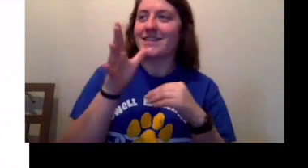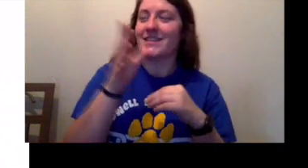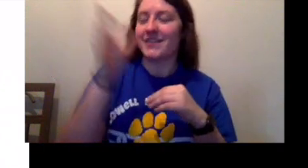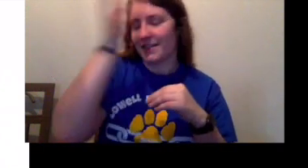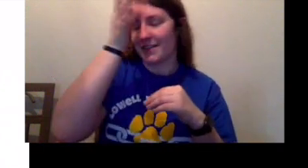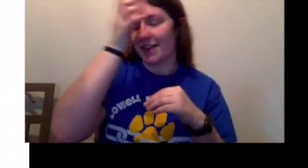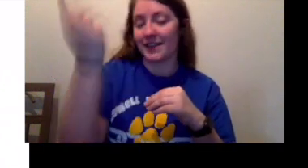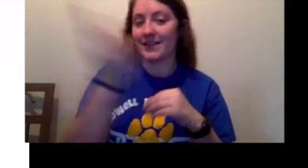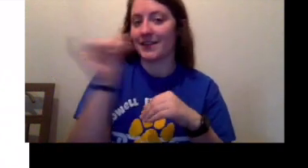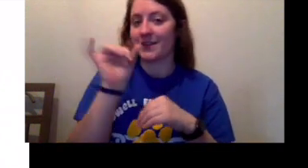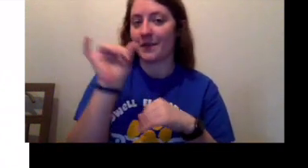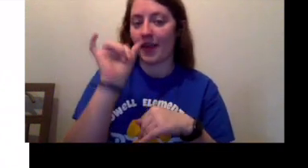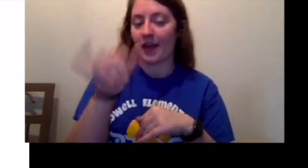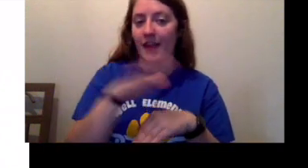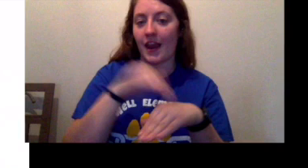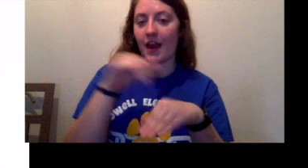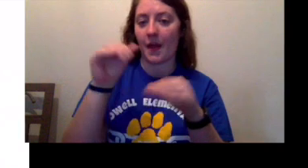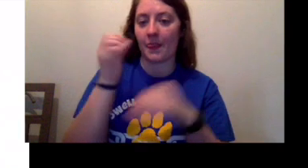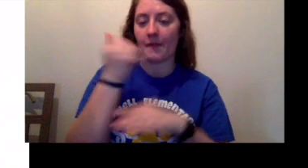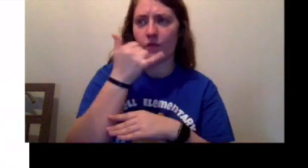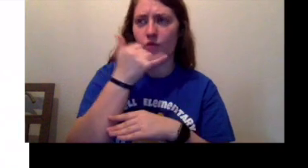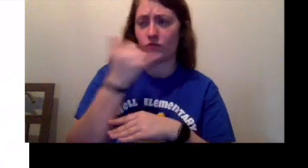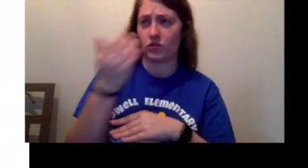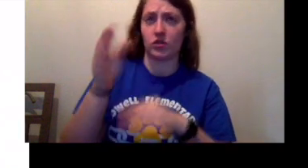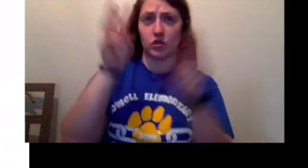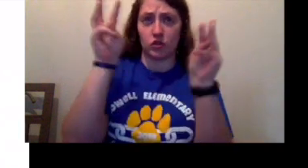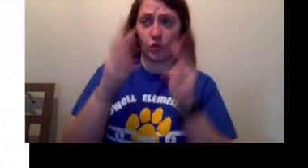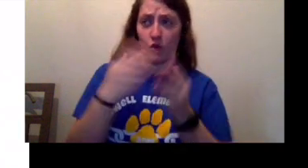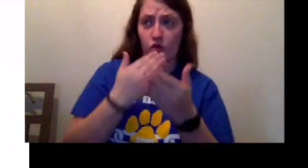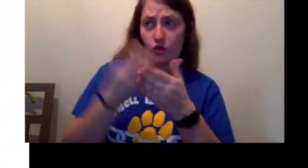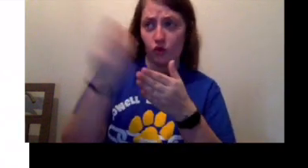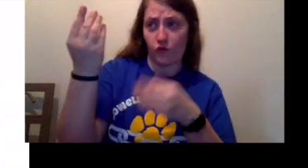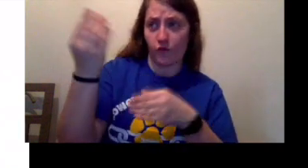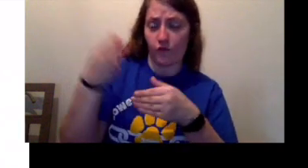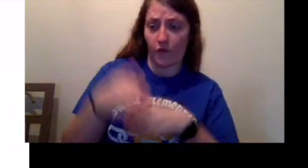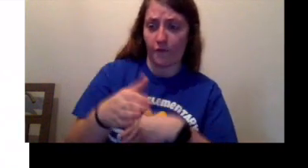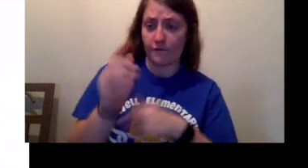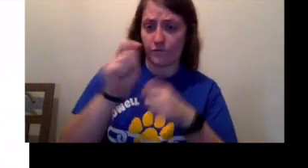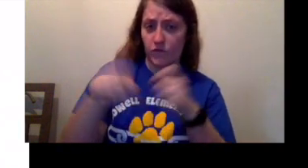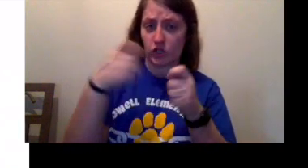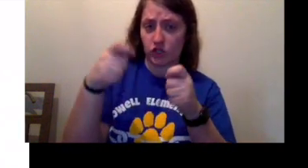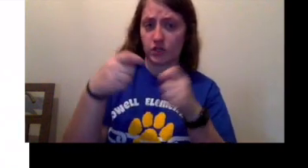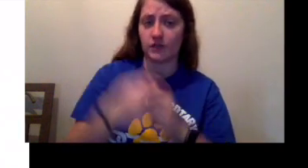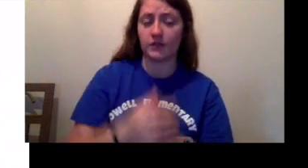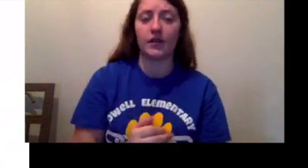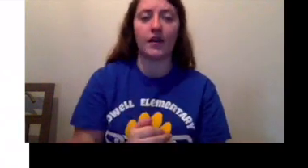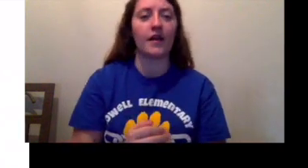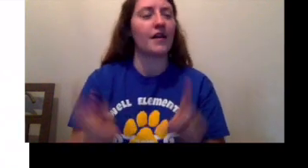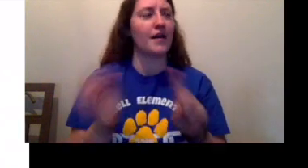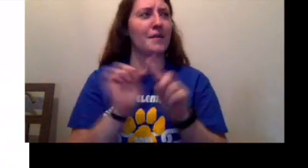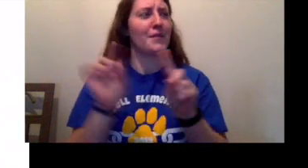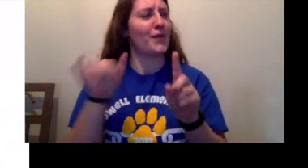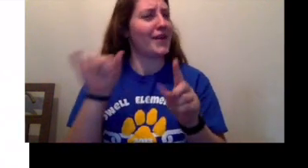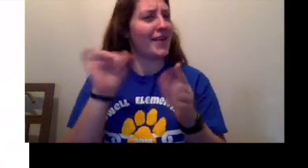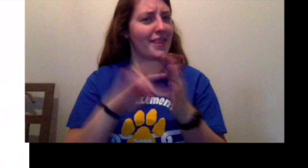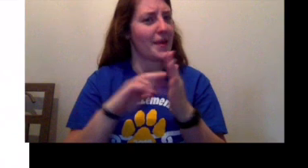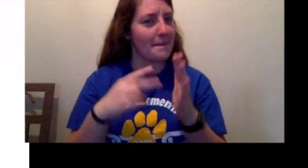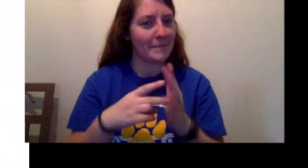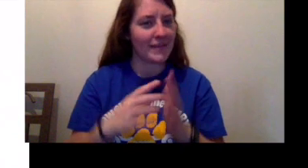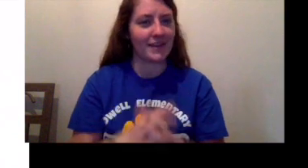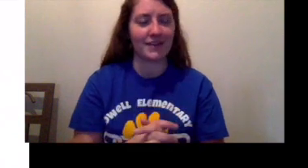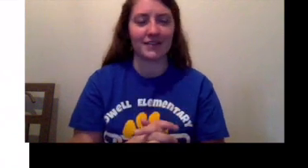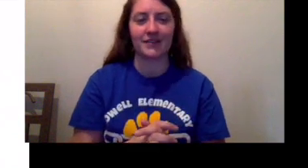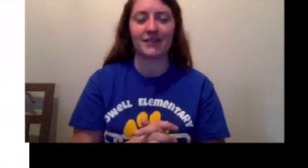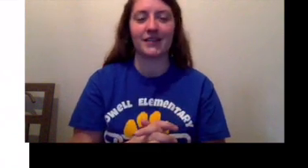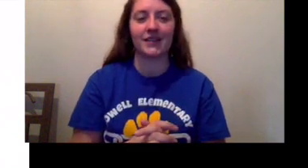telephone. Is the weather good for fishing, Henrik? Papa had asked. But what did it mean? Henrik